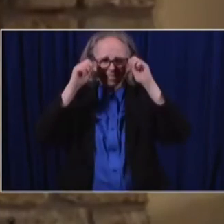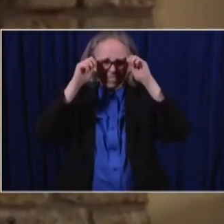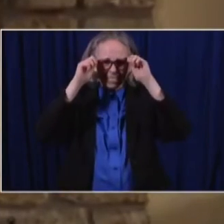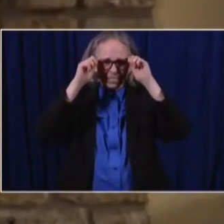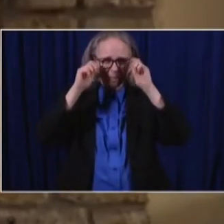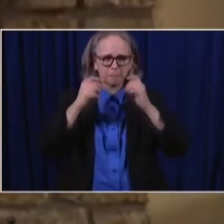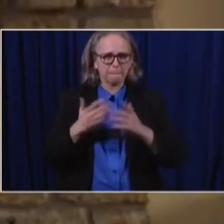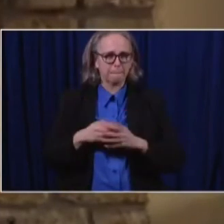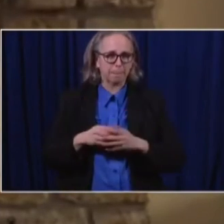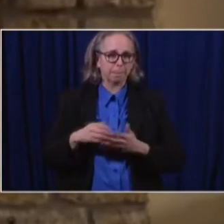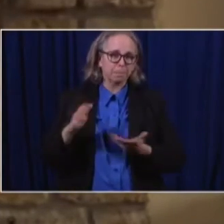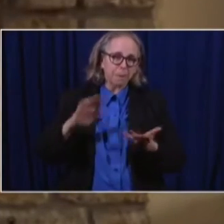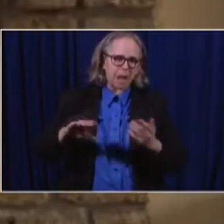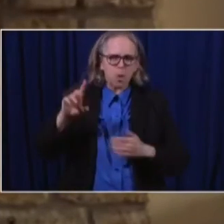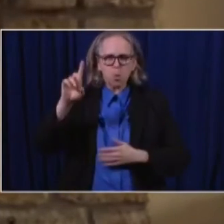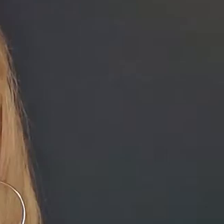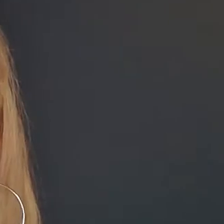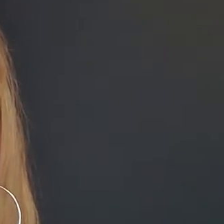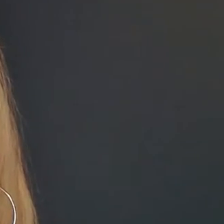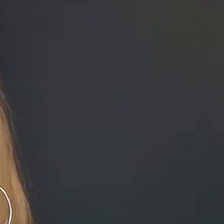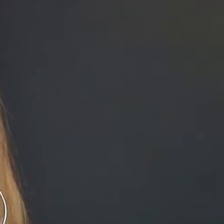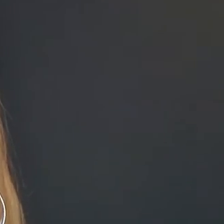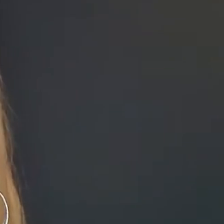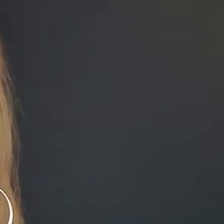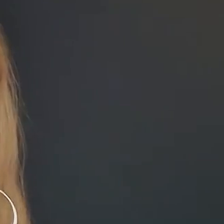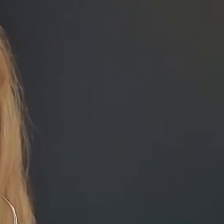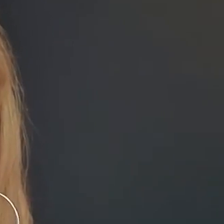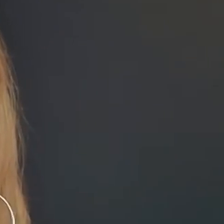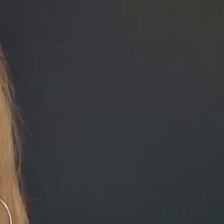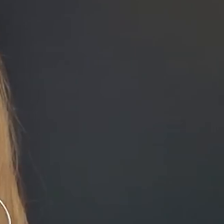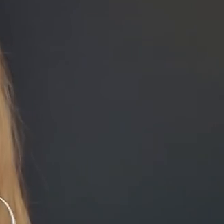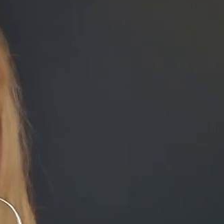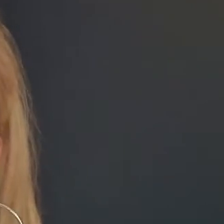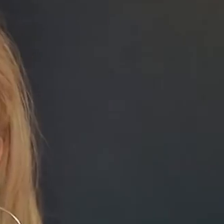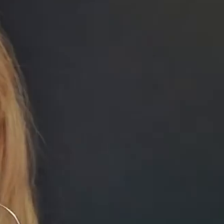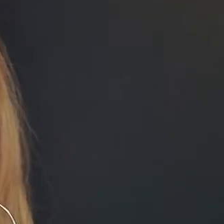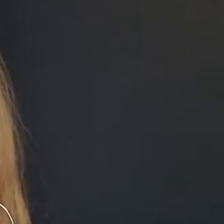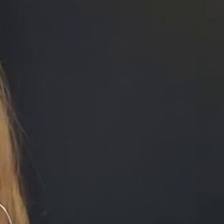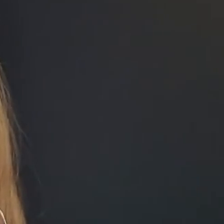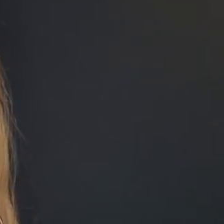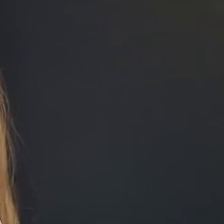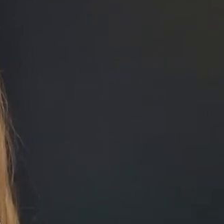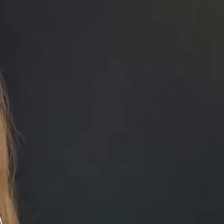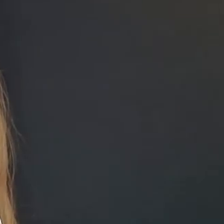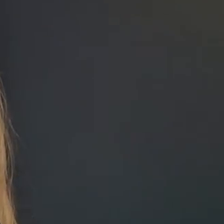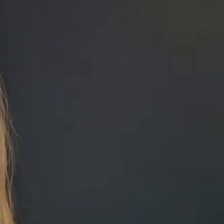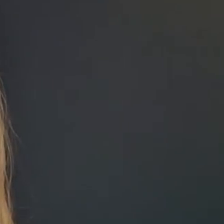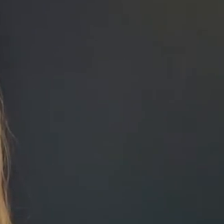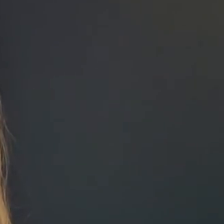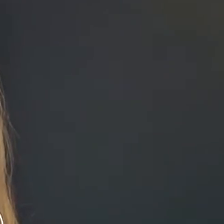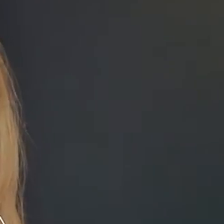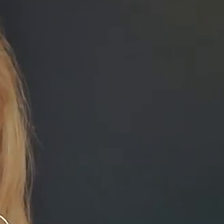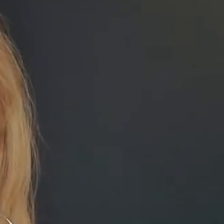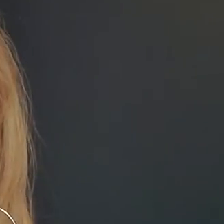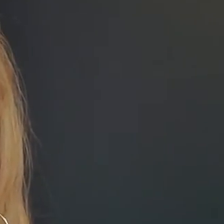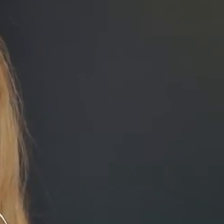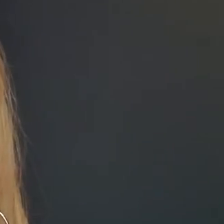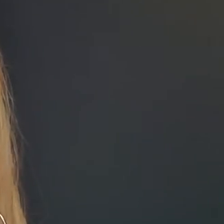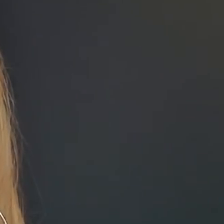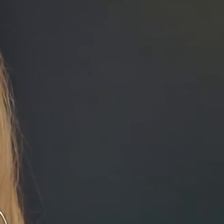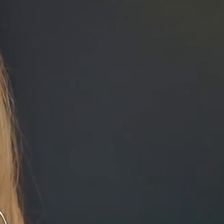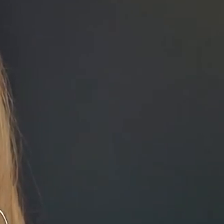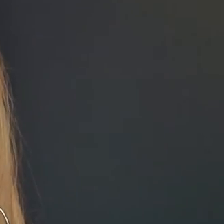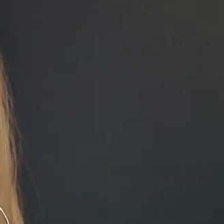another 55,000 to vaccinate teachers. The idea is to make sure these two groups aren't competing with each other for doses or for vaccine